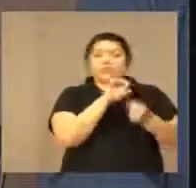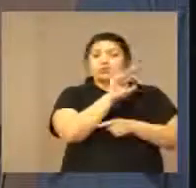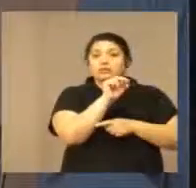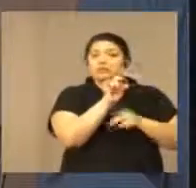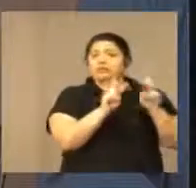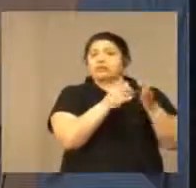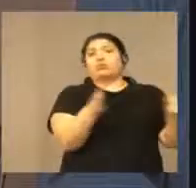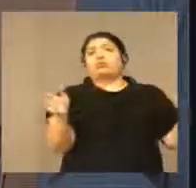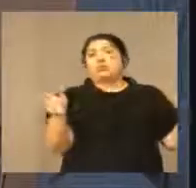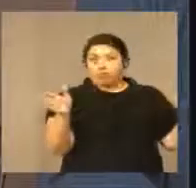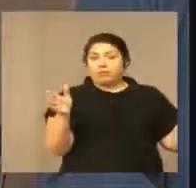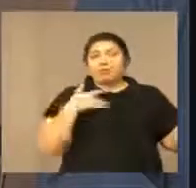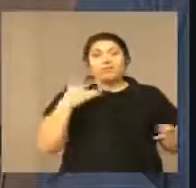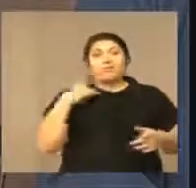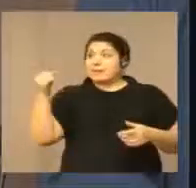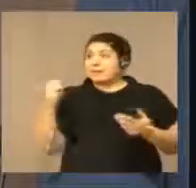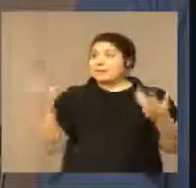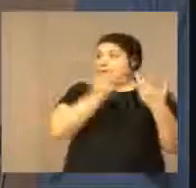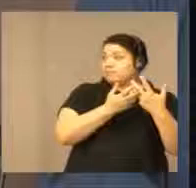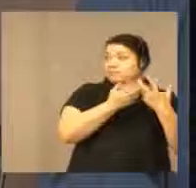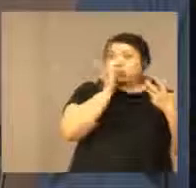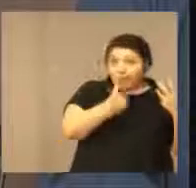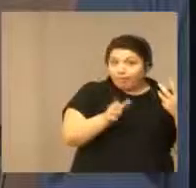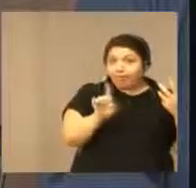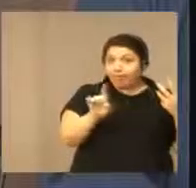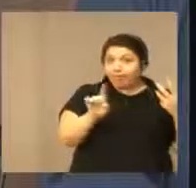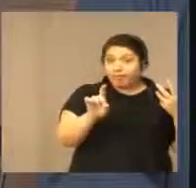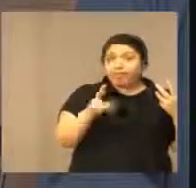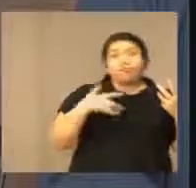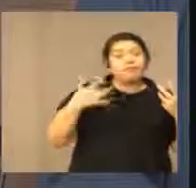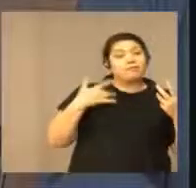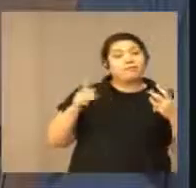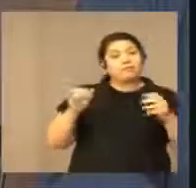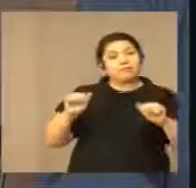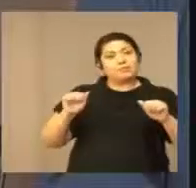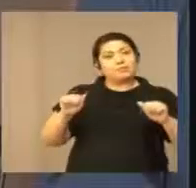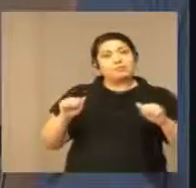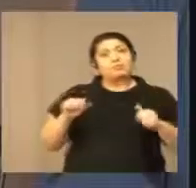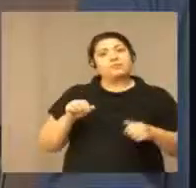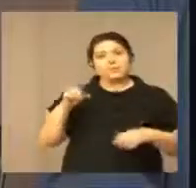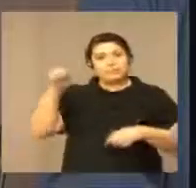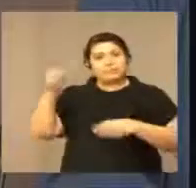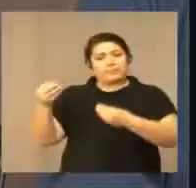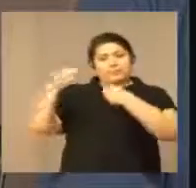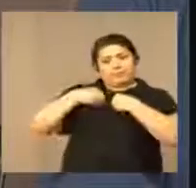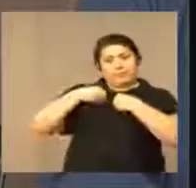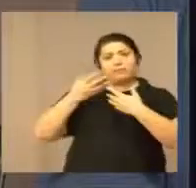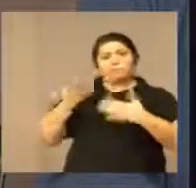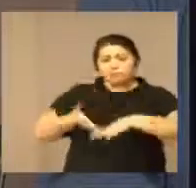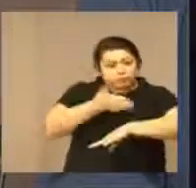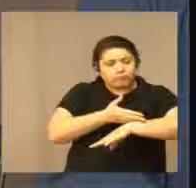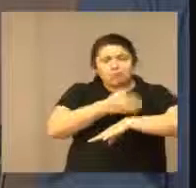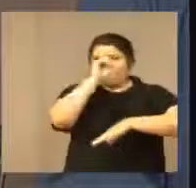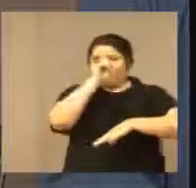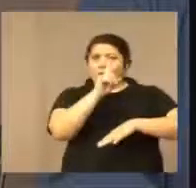this a good fit? Is this something that could bring about fundamental change for First Nations